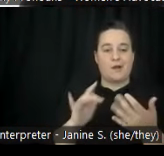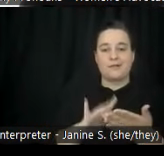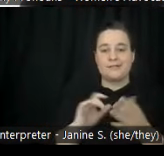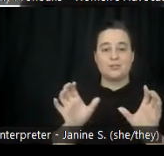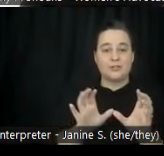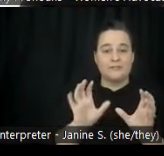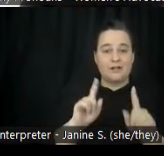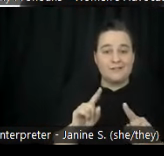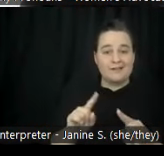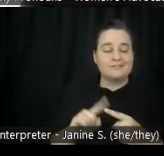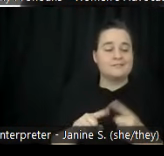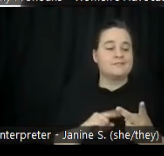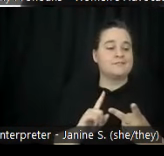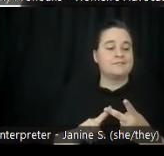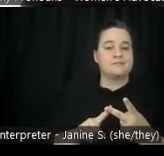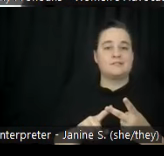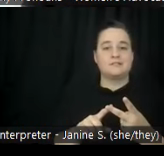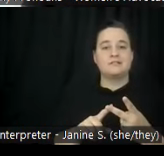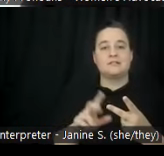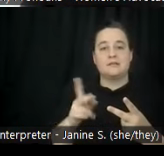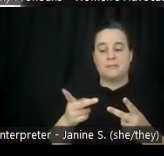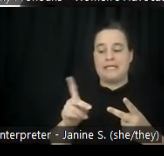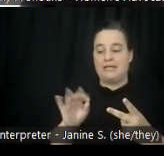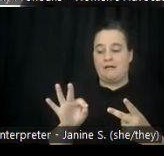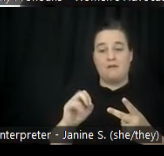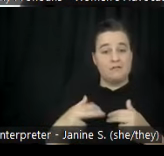As you would like, but again, it'll be sent.